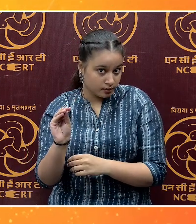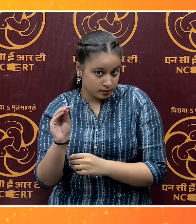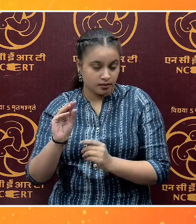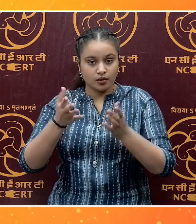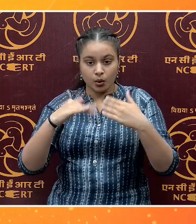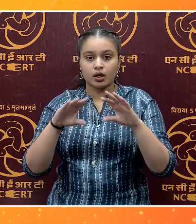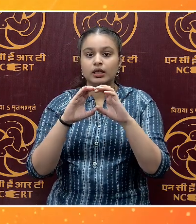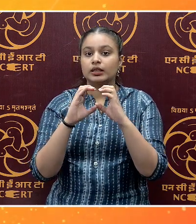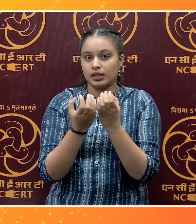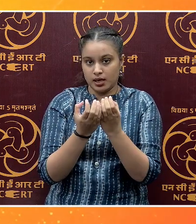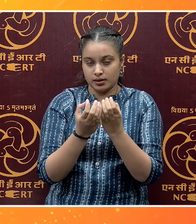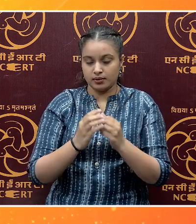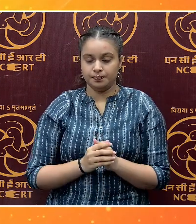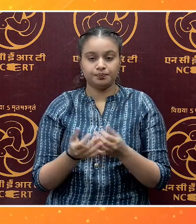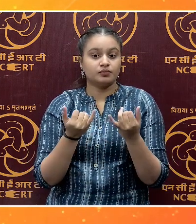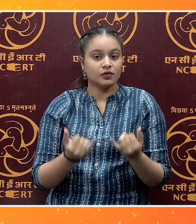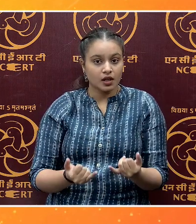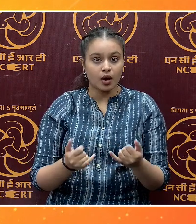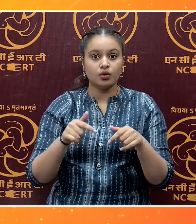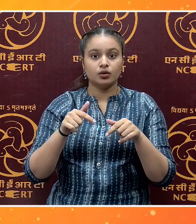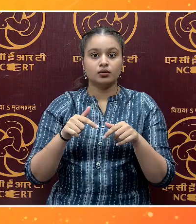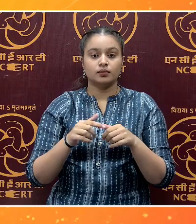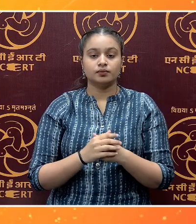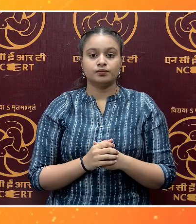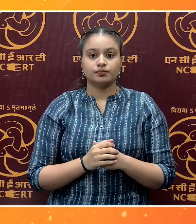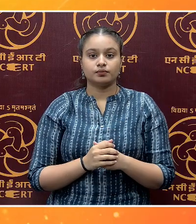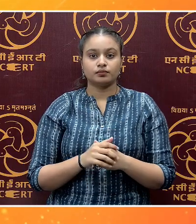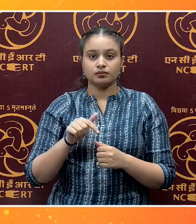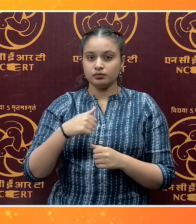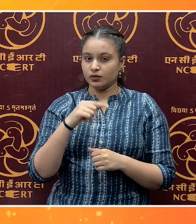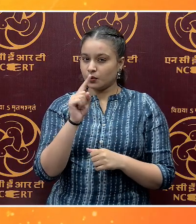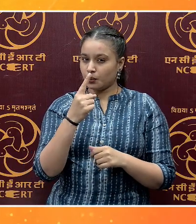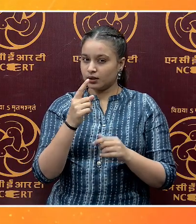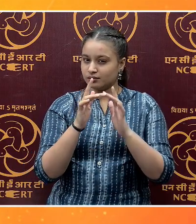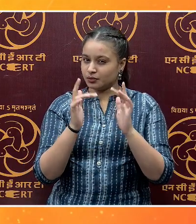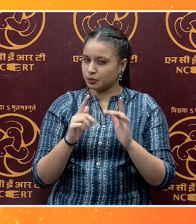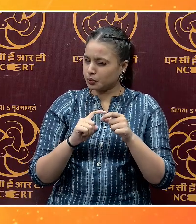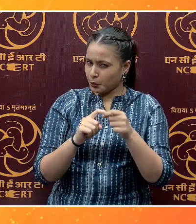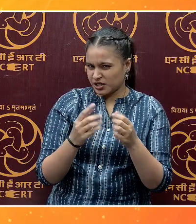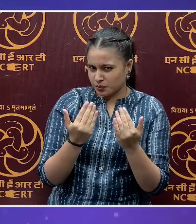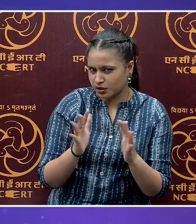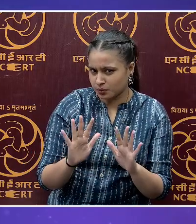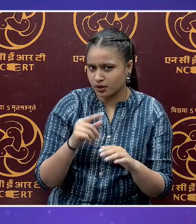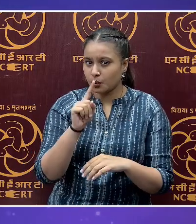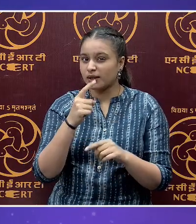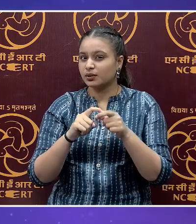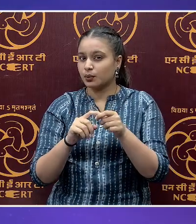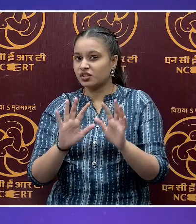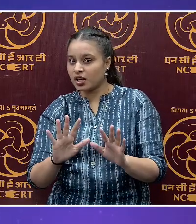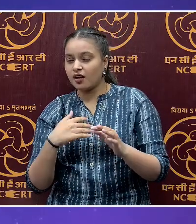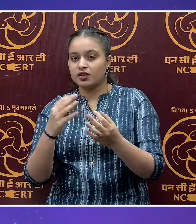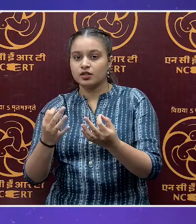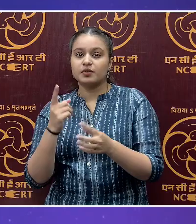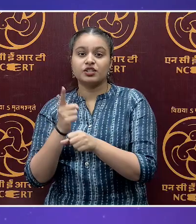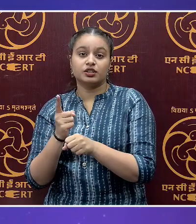and the class. So right now the only Can we class take that one query here, technical team? There is a one Yeah. query from the special